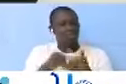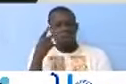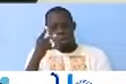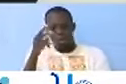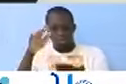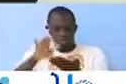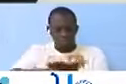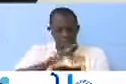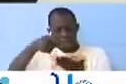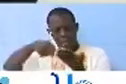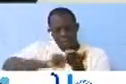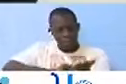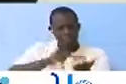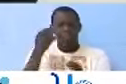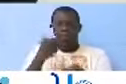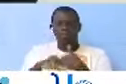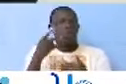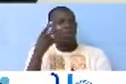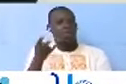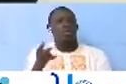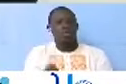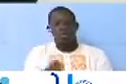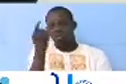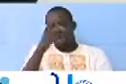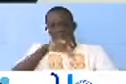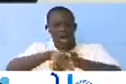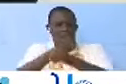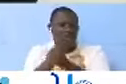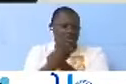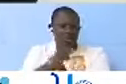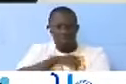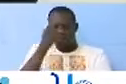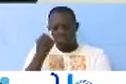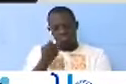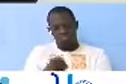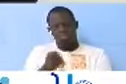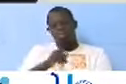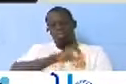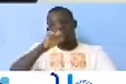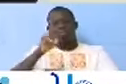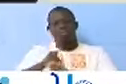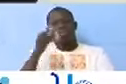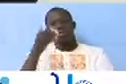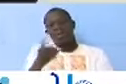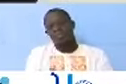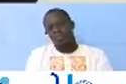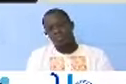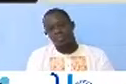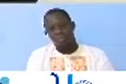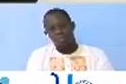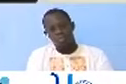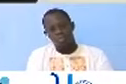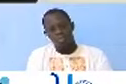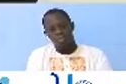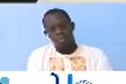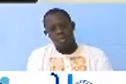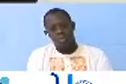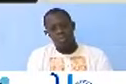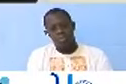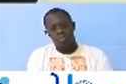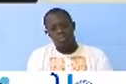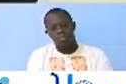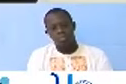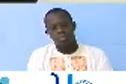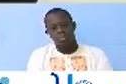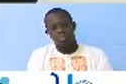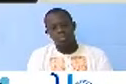they just arrested you and detained you. Ma kisi kisi fang ani among a mesula fang puruka kuonyin ta ka dis risiro nyin jube ka tonya